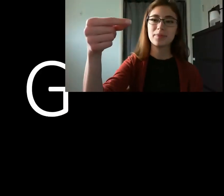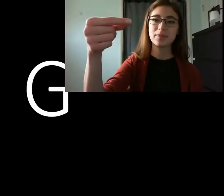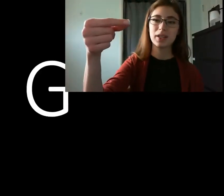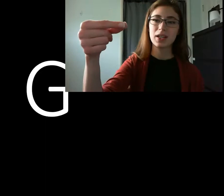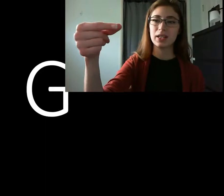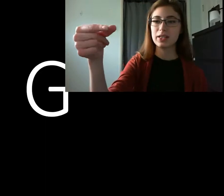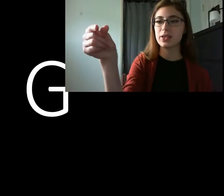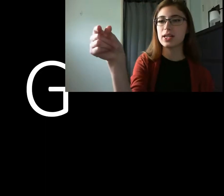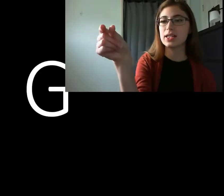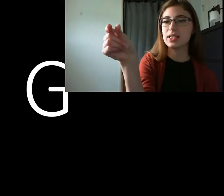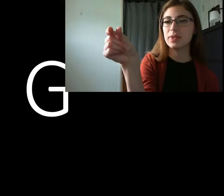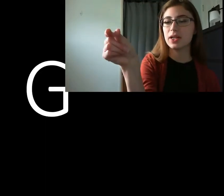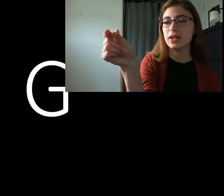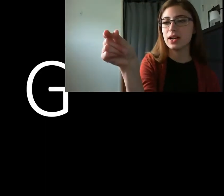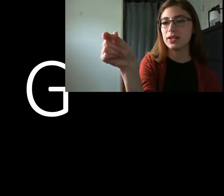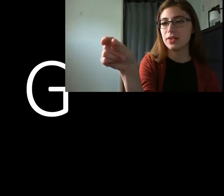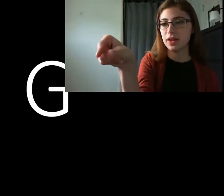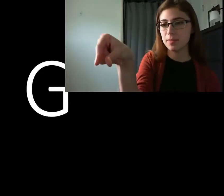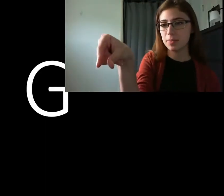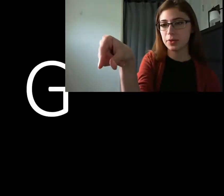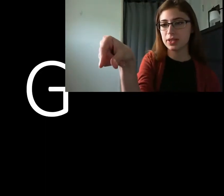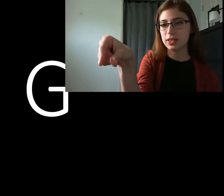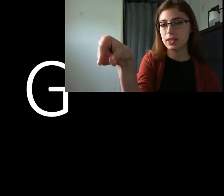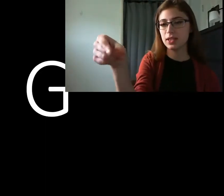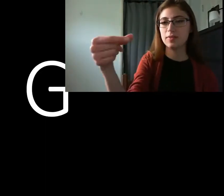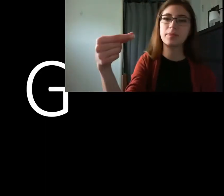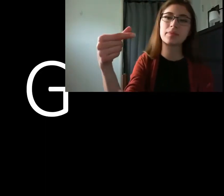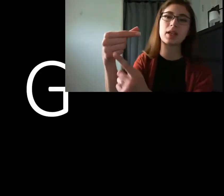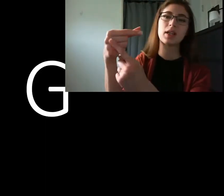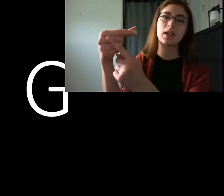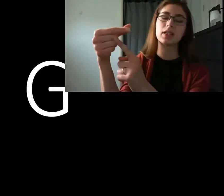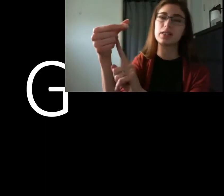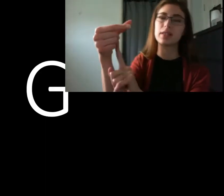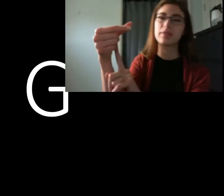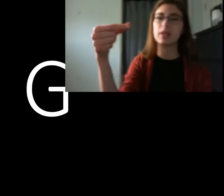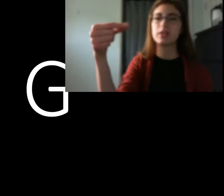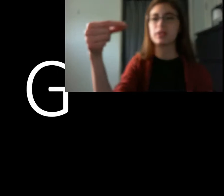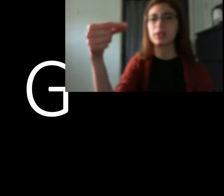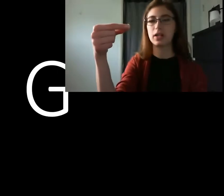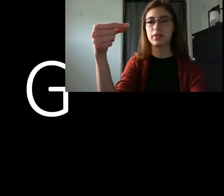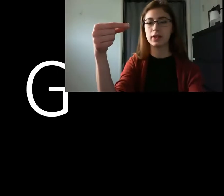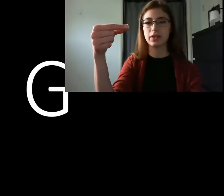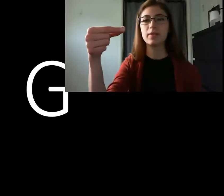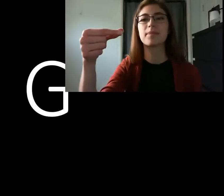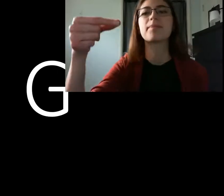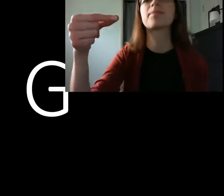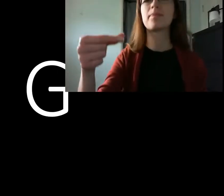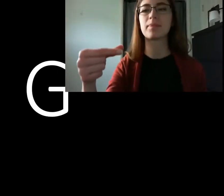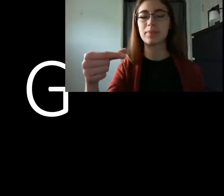G is your index finger and your thumb both extended. And these other fingers are just curved